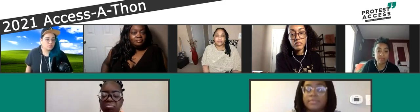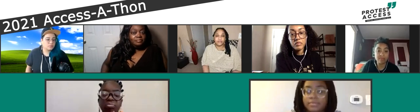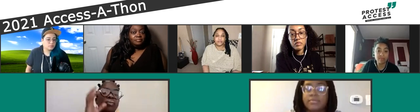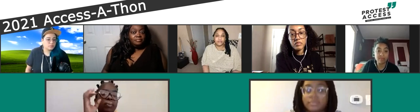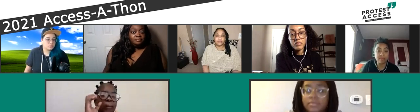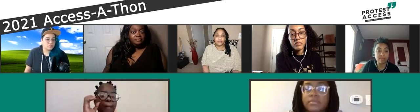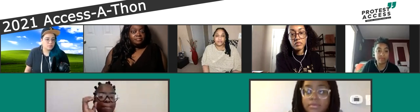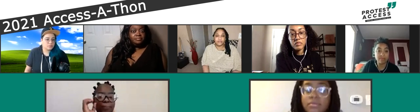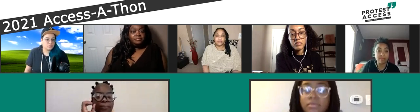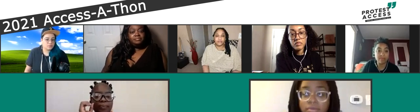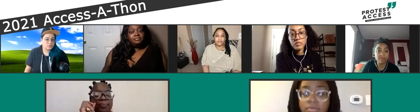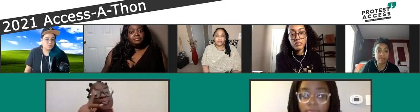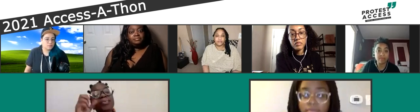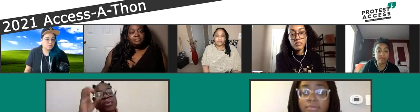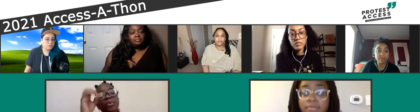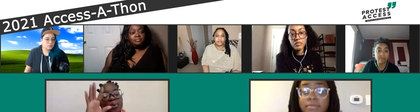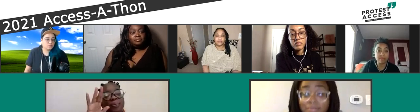All right, we're going say, okay, yeah, that's fine.